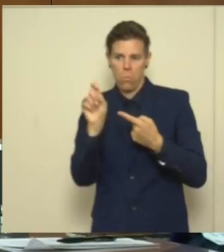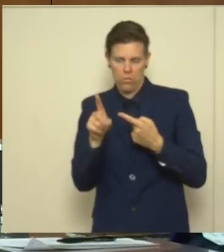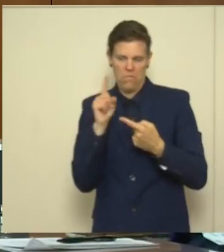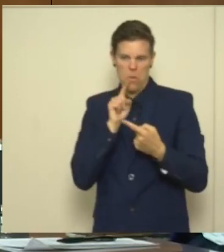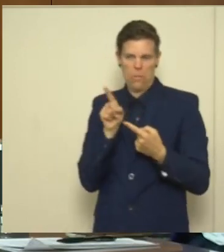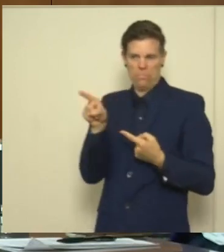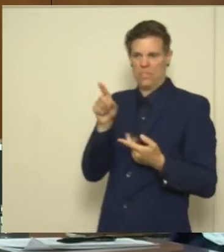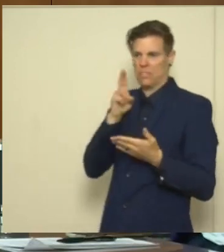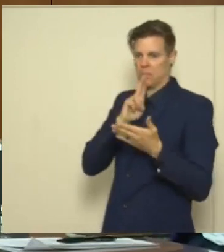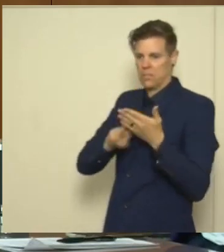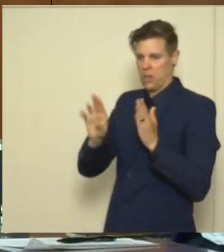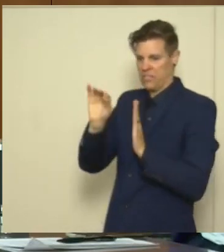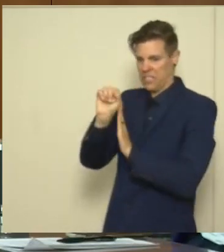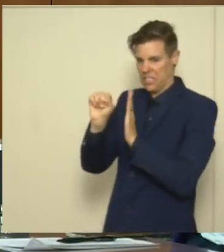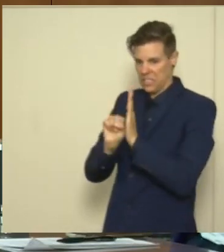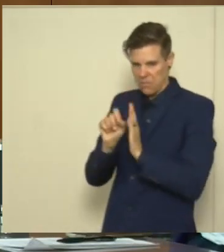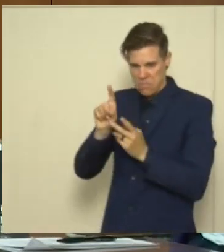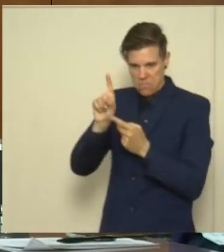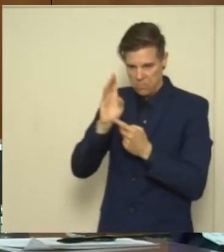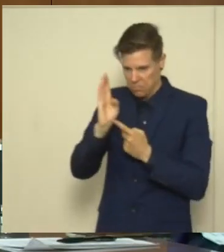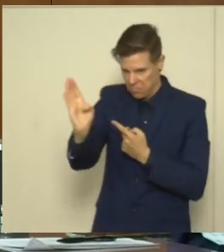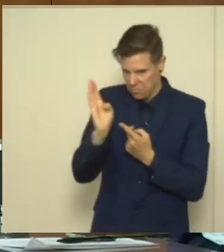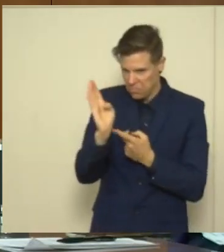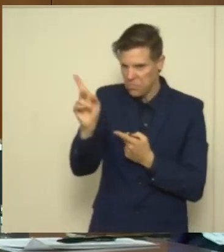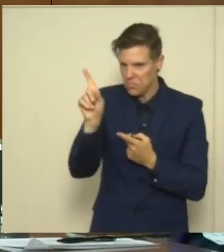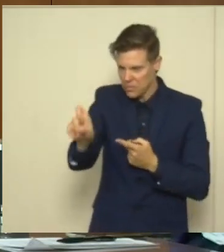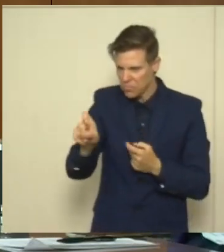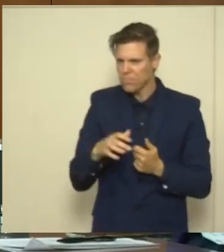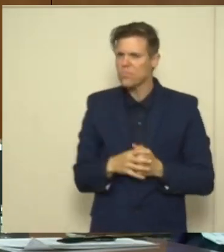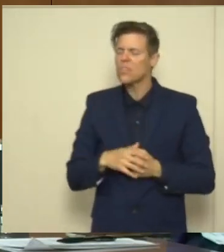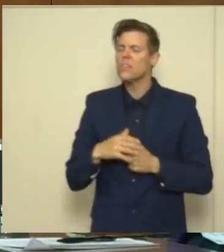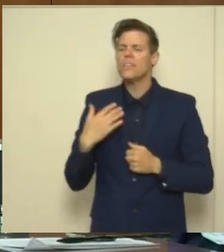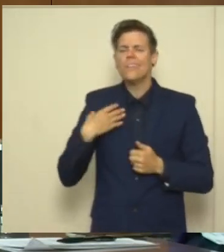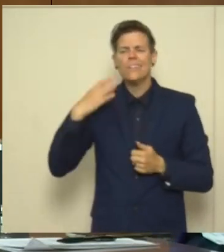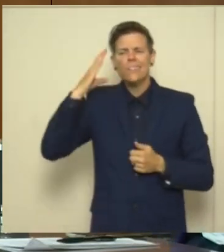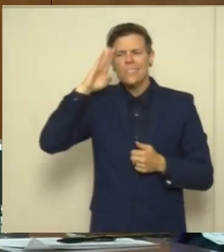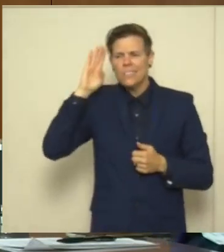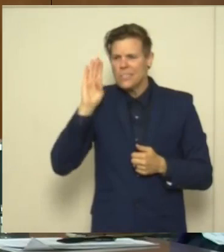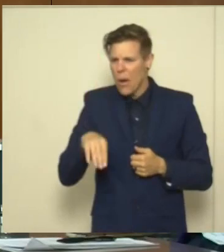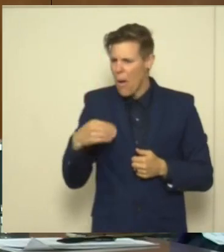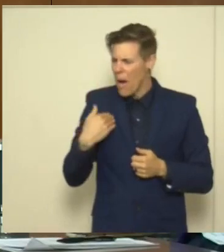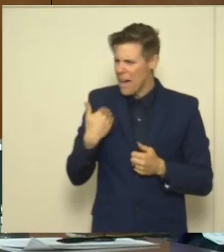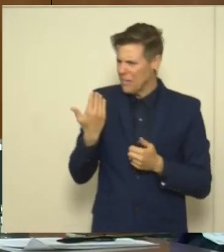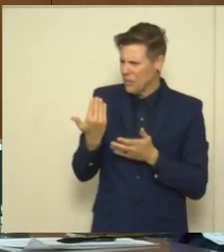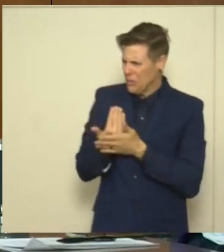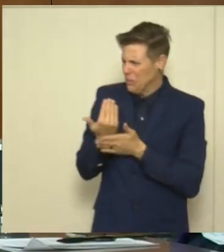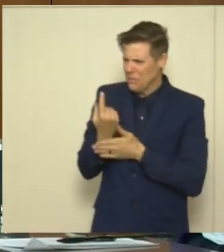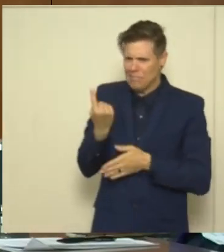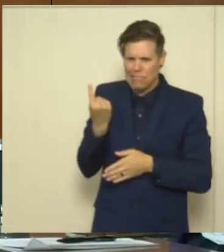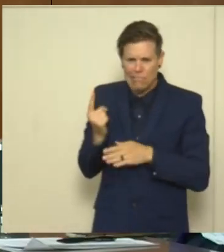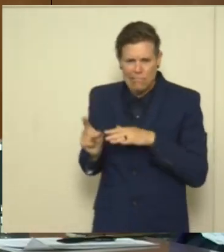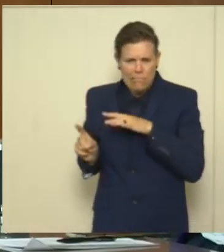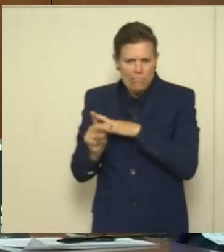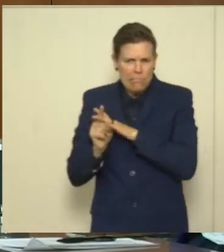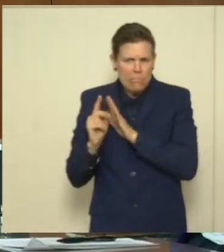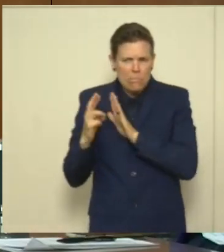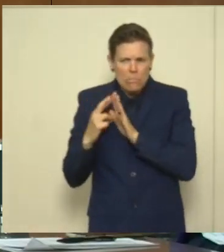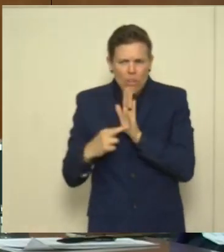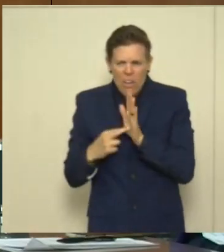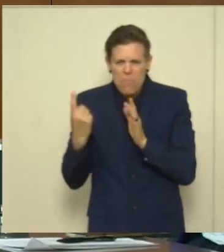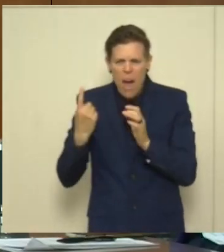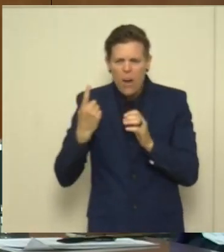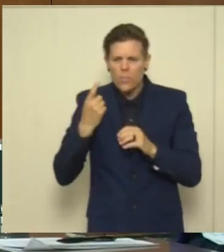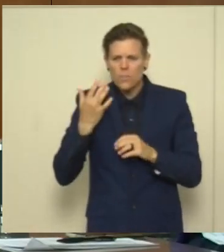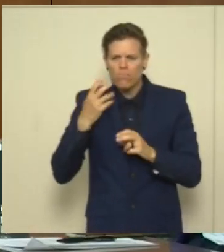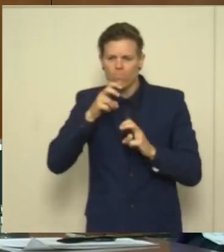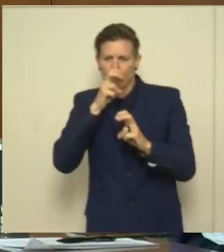I know that there's some new security procedures or requirements this year for absentee ballots